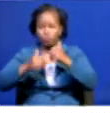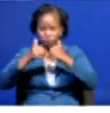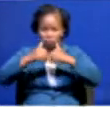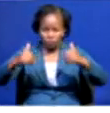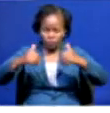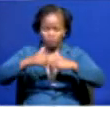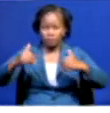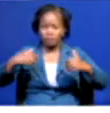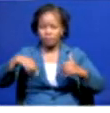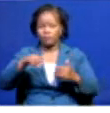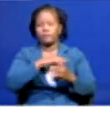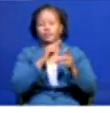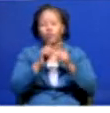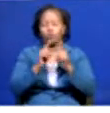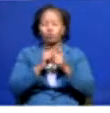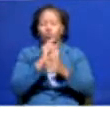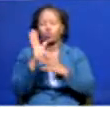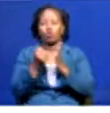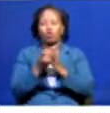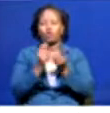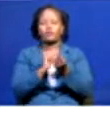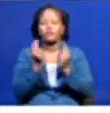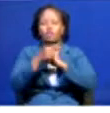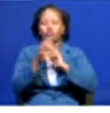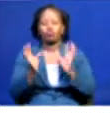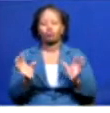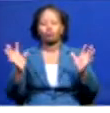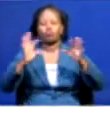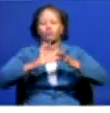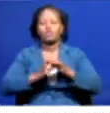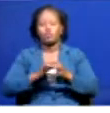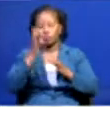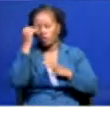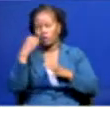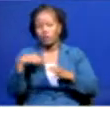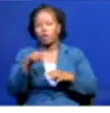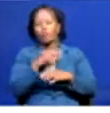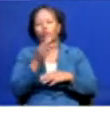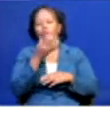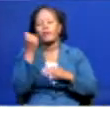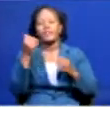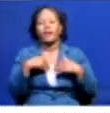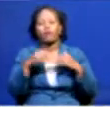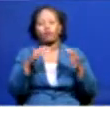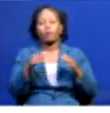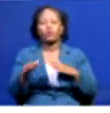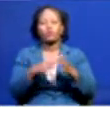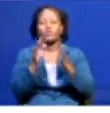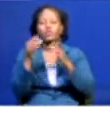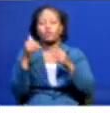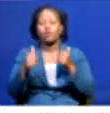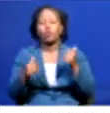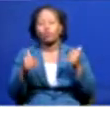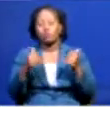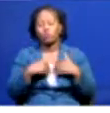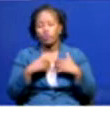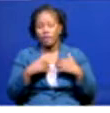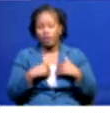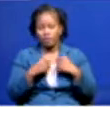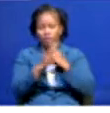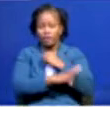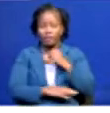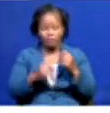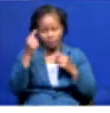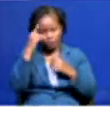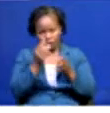turn them into bridges so that we can better harness the opportunities that exist in our continent for